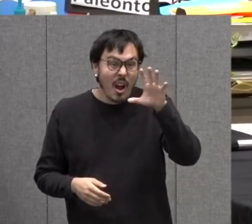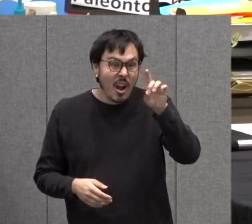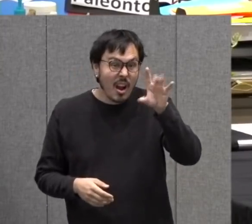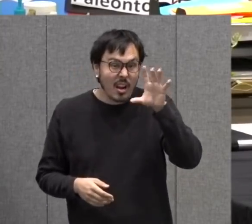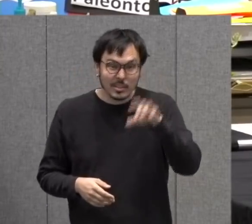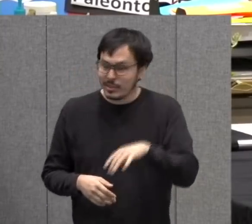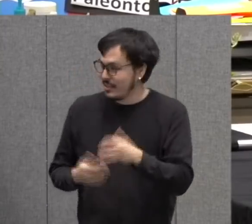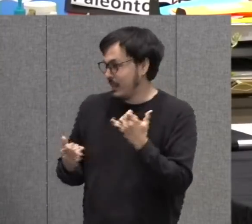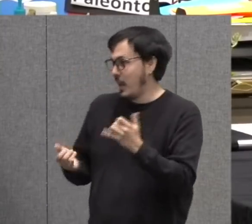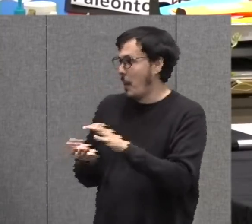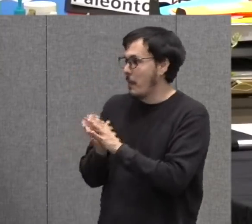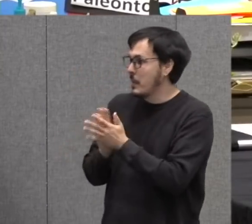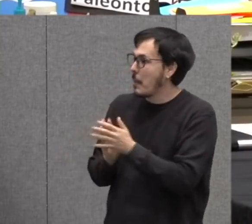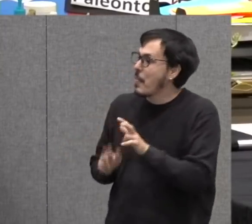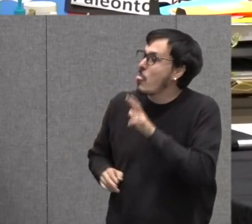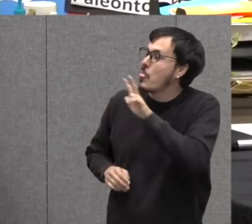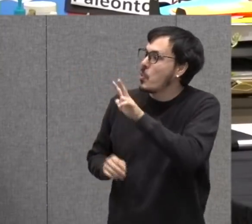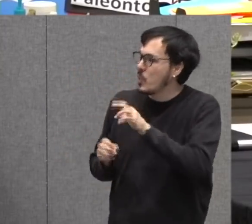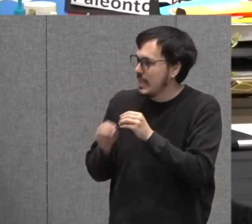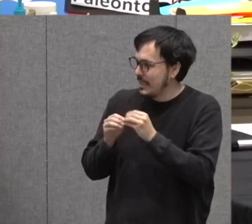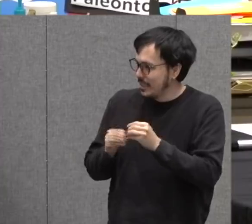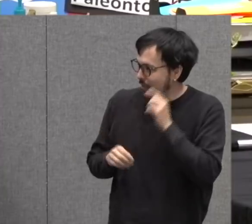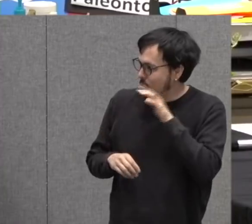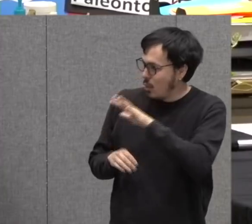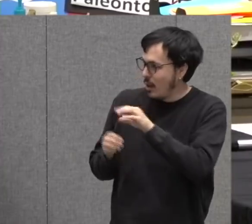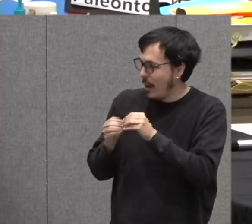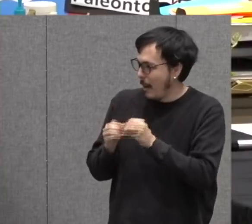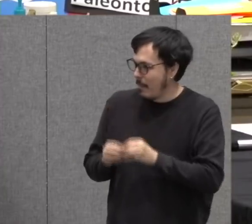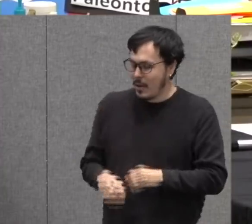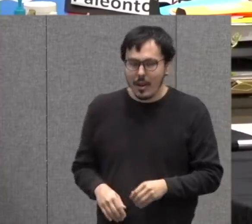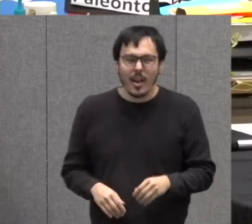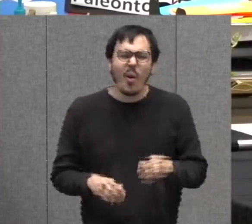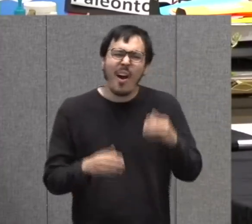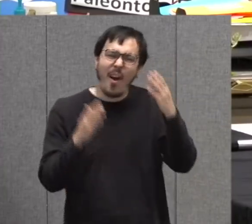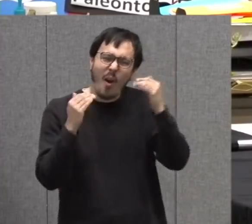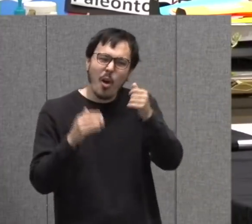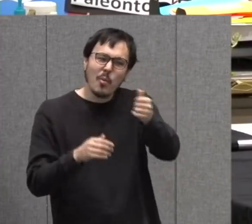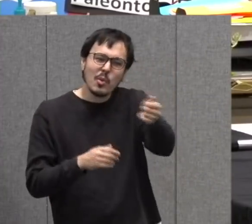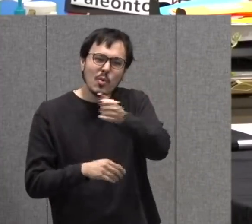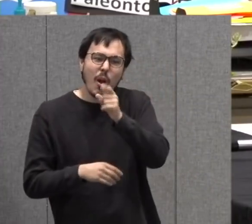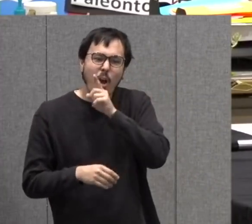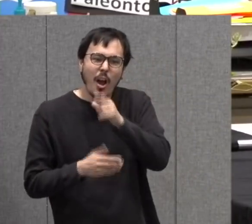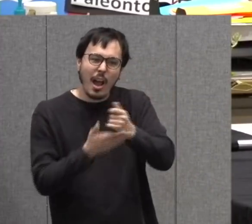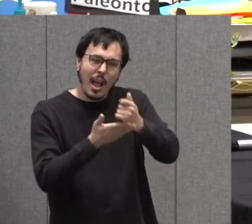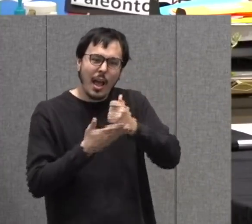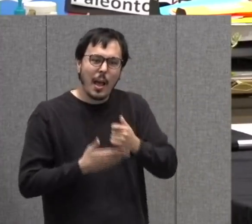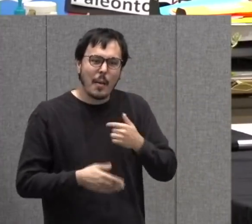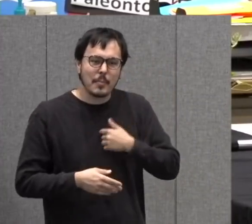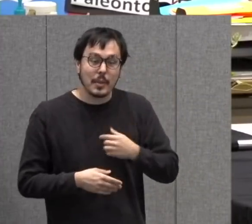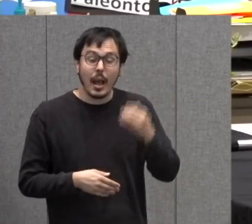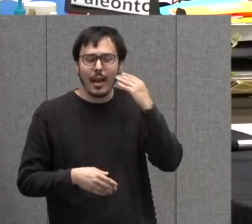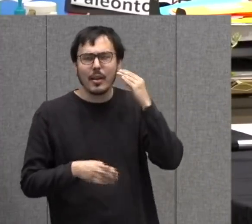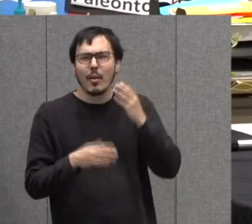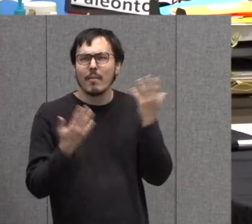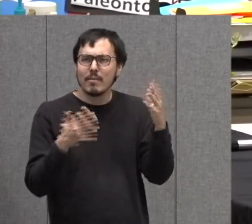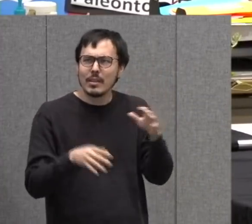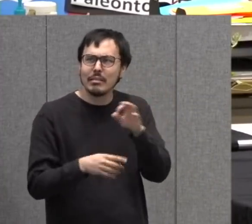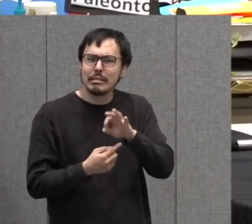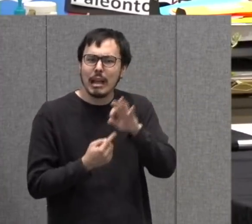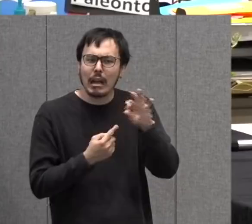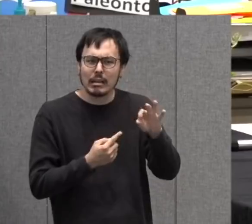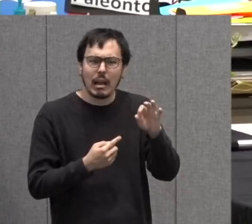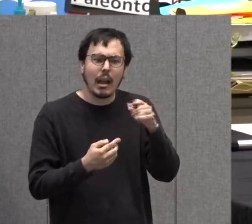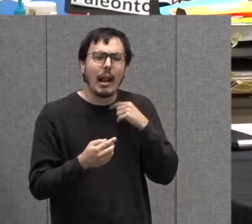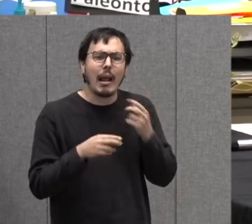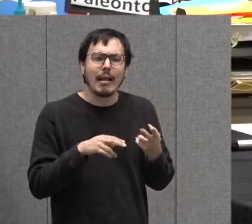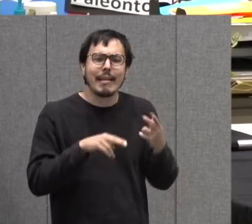3 digits in your answer. I hope you guys are helping me out there. Okay, wait. So I know right after 99, if I count